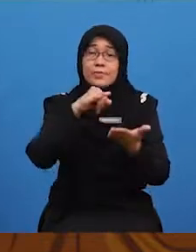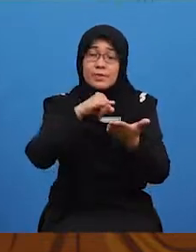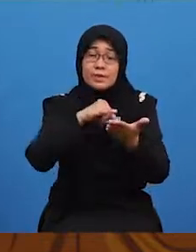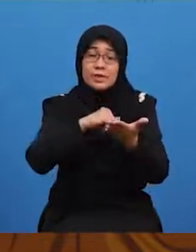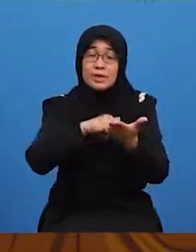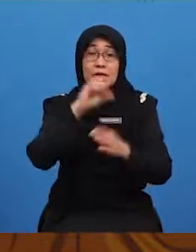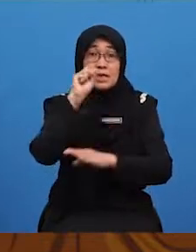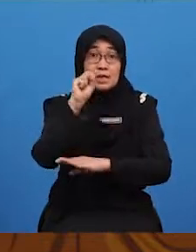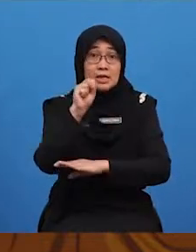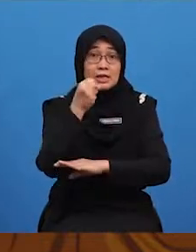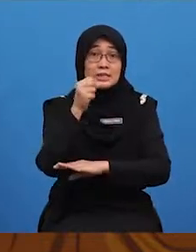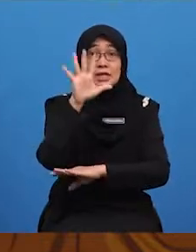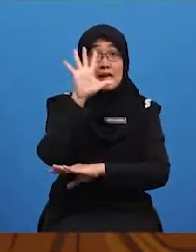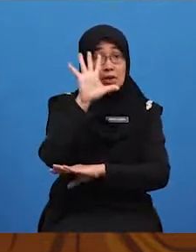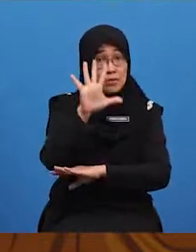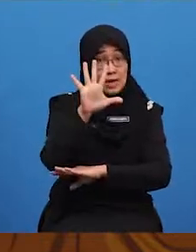2:05.